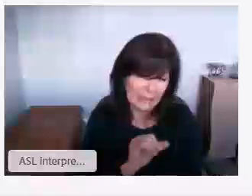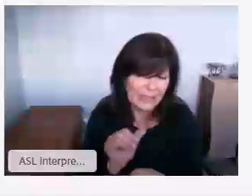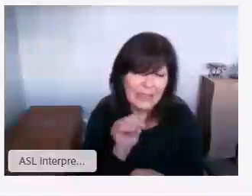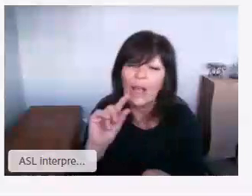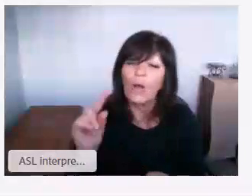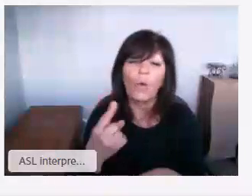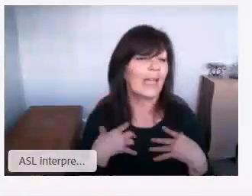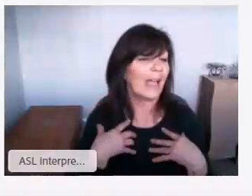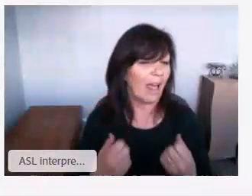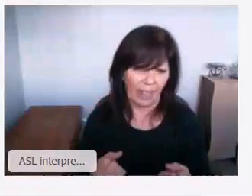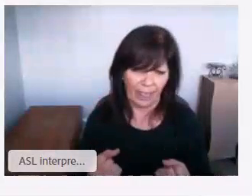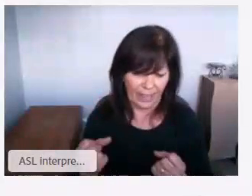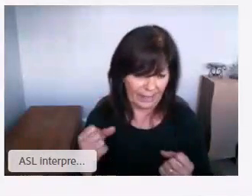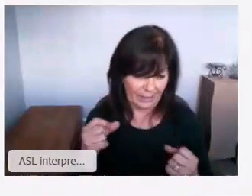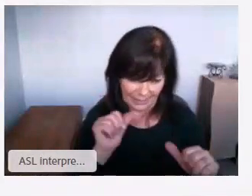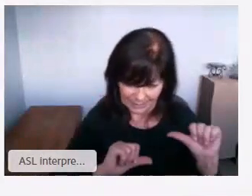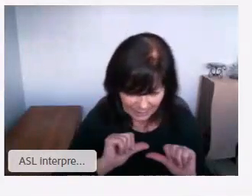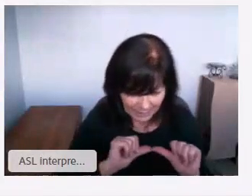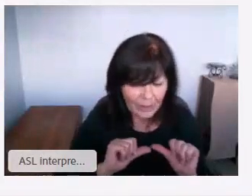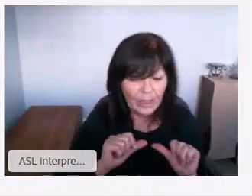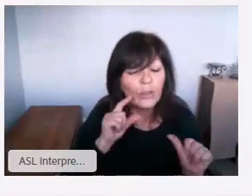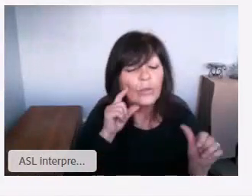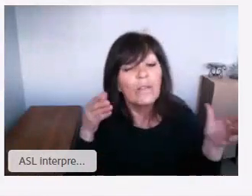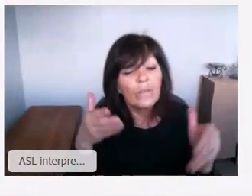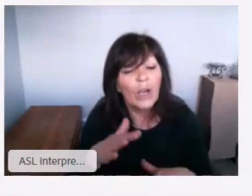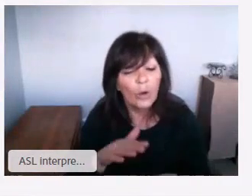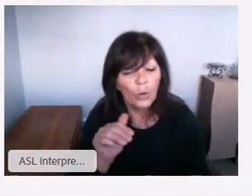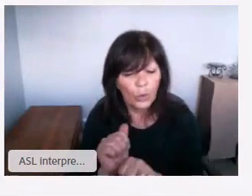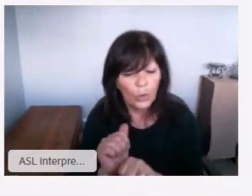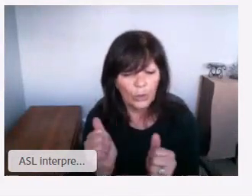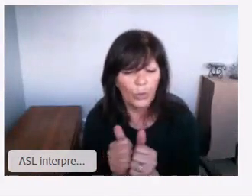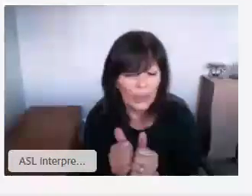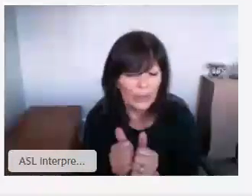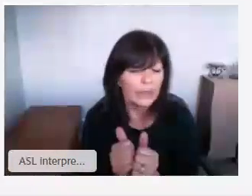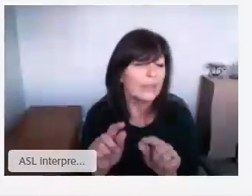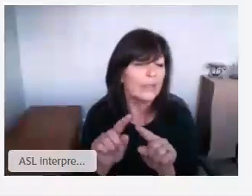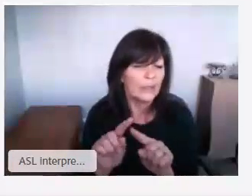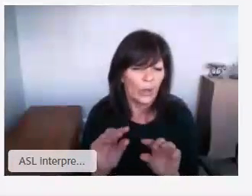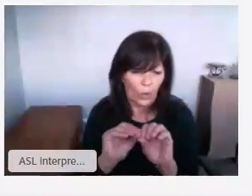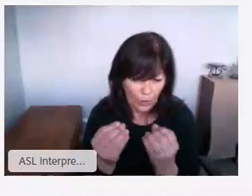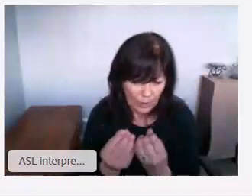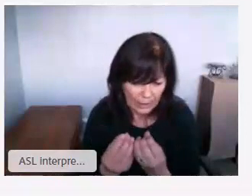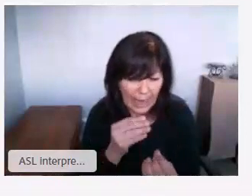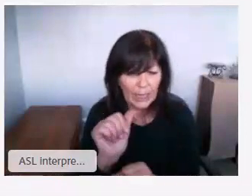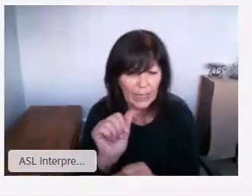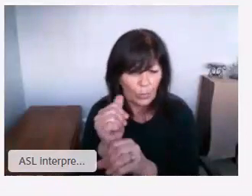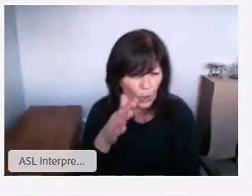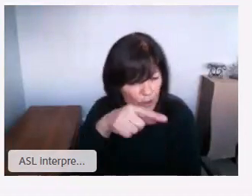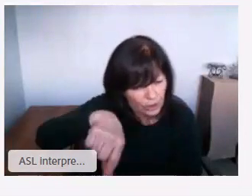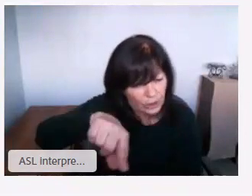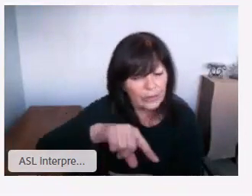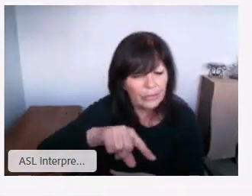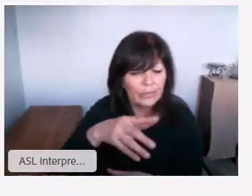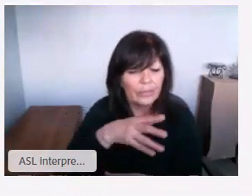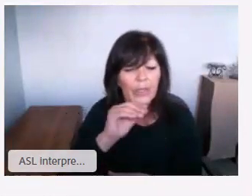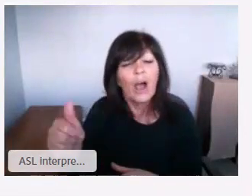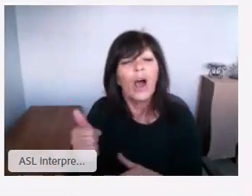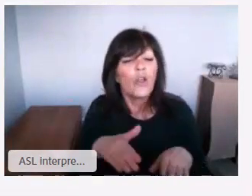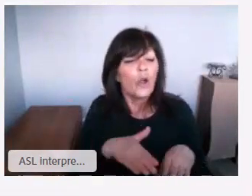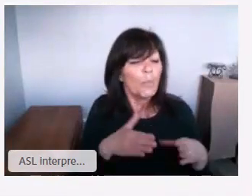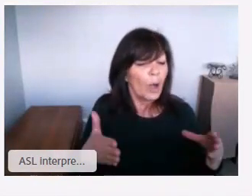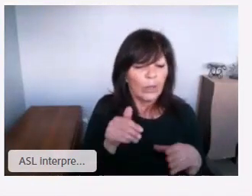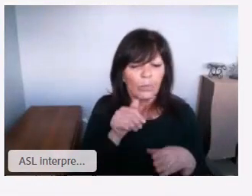life sciences. We focus on working with anchor organizations and employers on the campus and other public and private sector